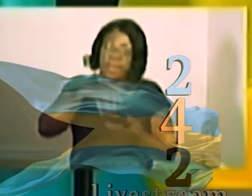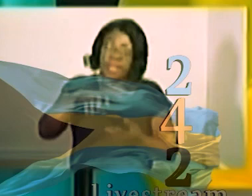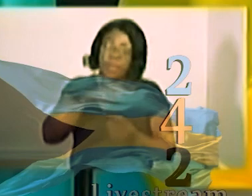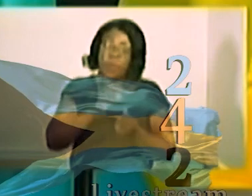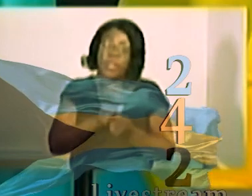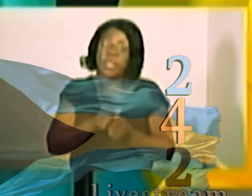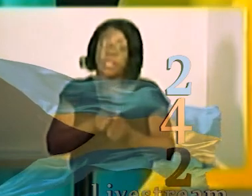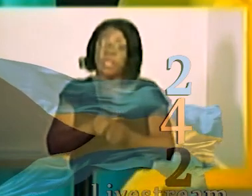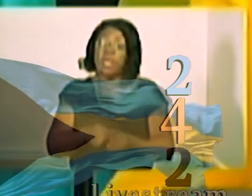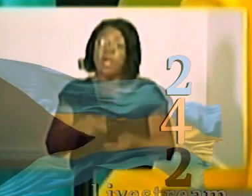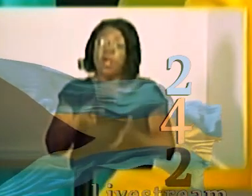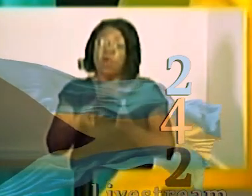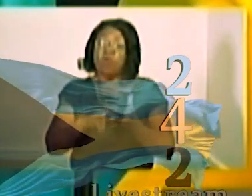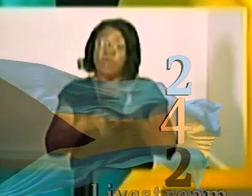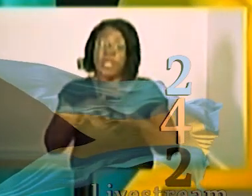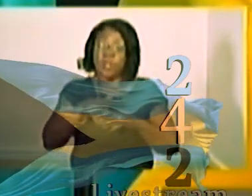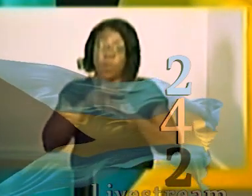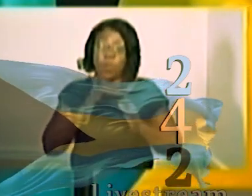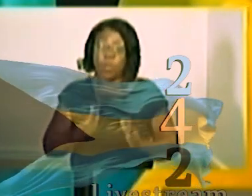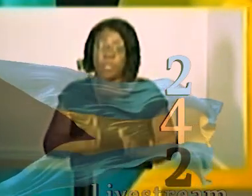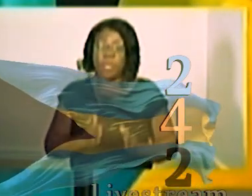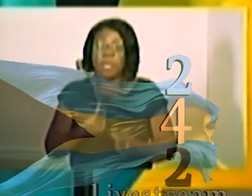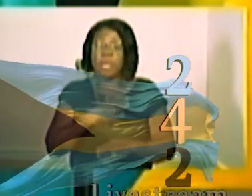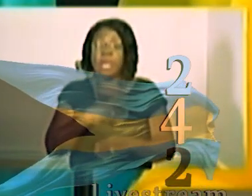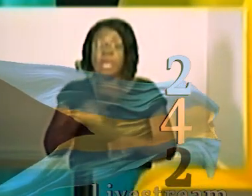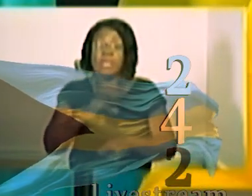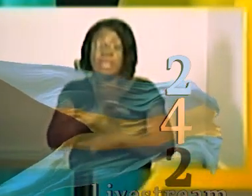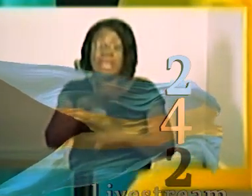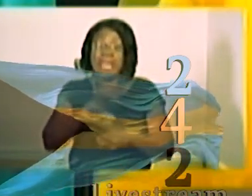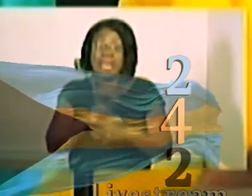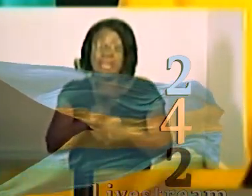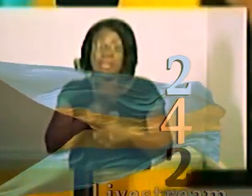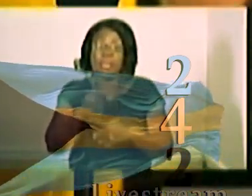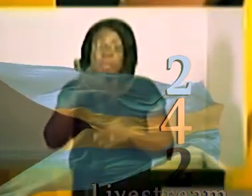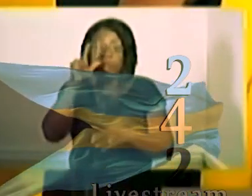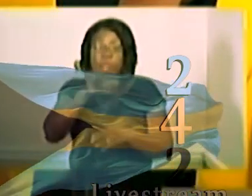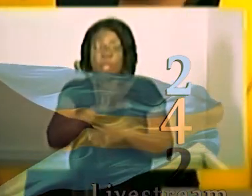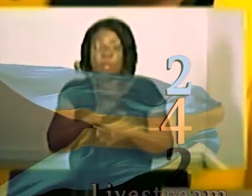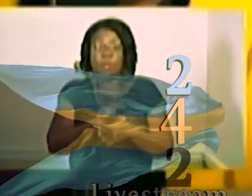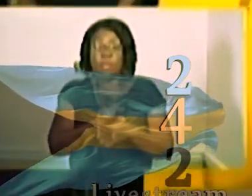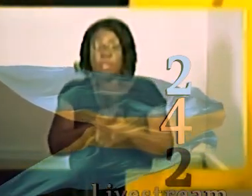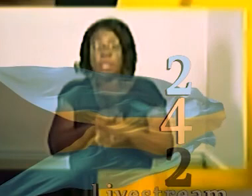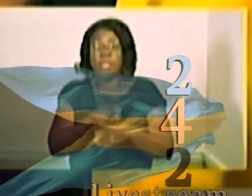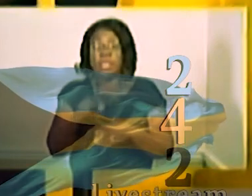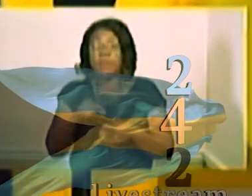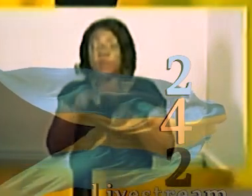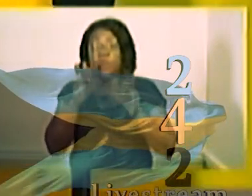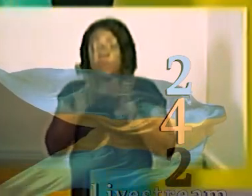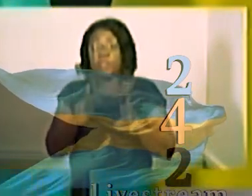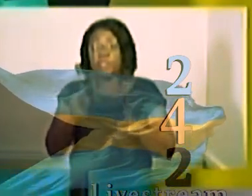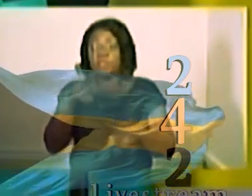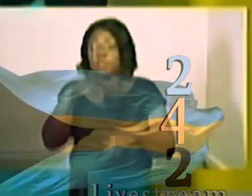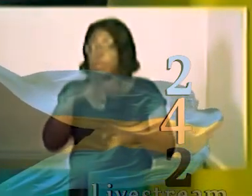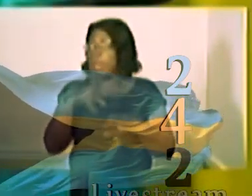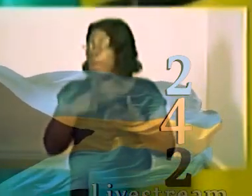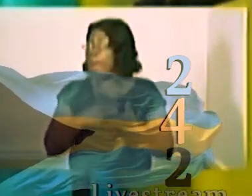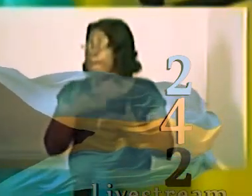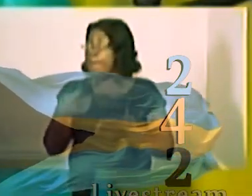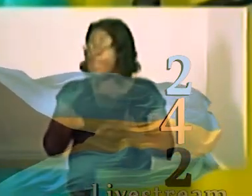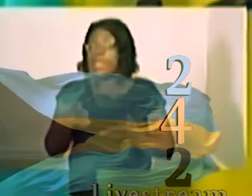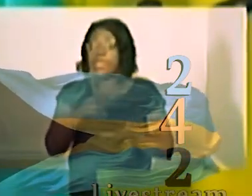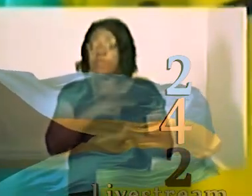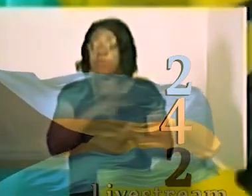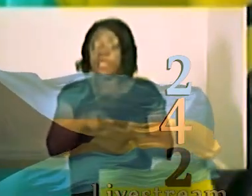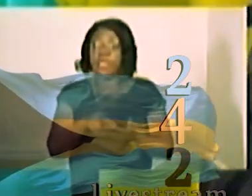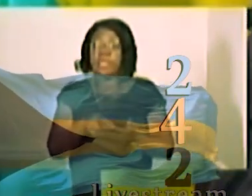assistance program going on, there are still many cases of landlords evicting tenants. And even though payments have been deferred, tenants will still have